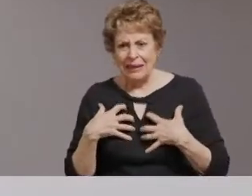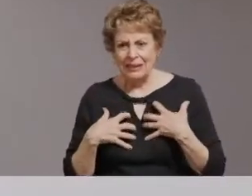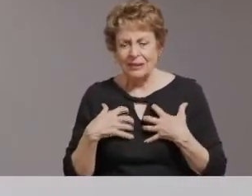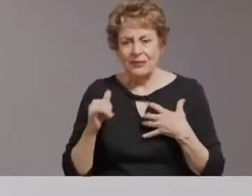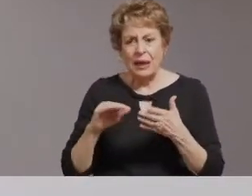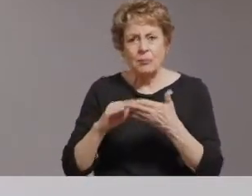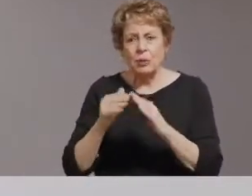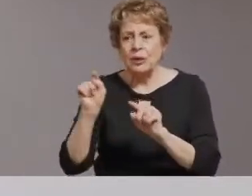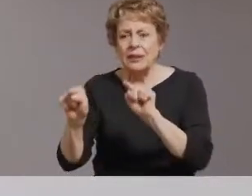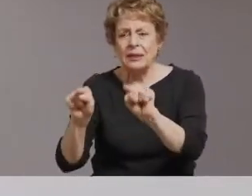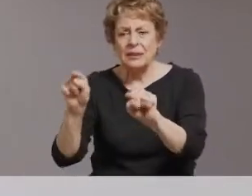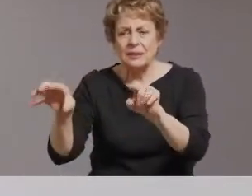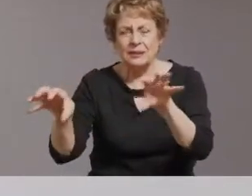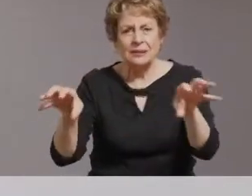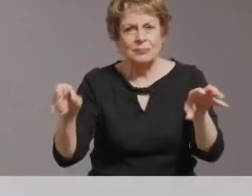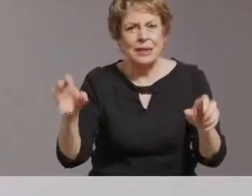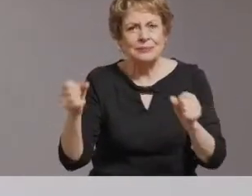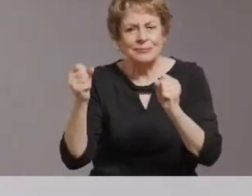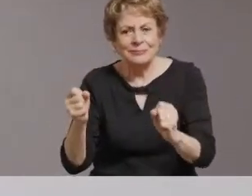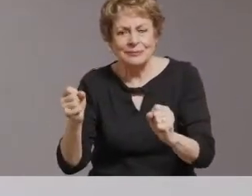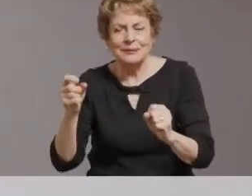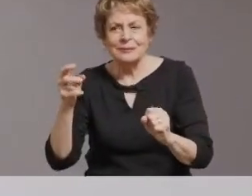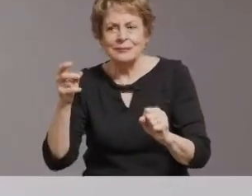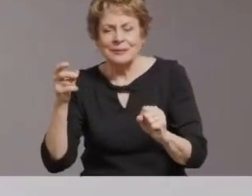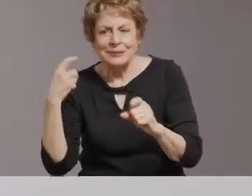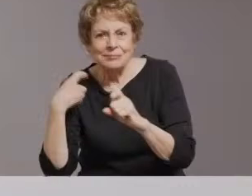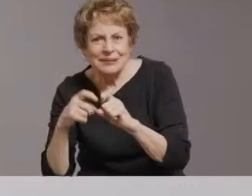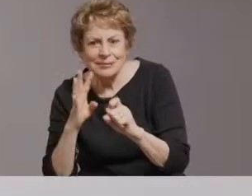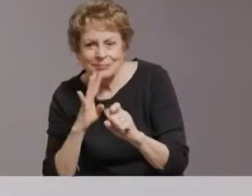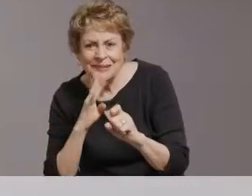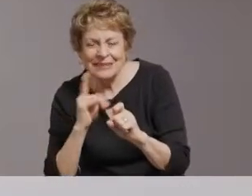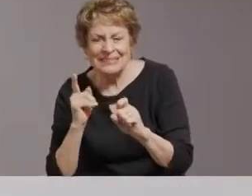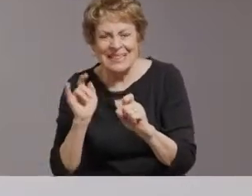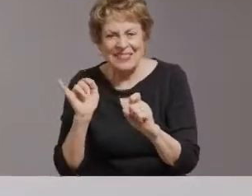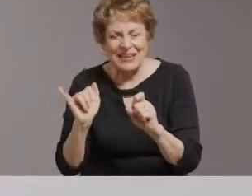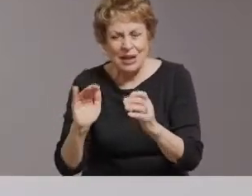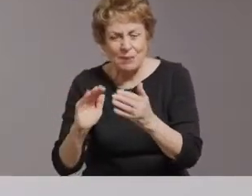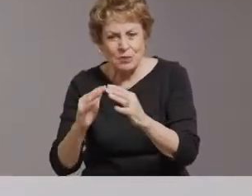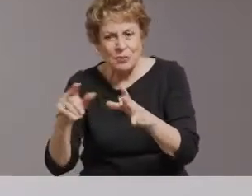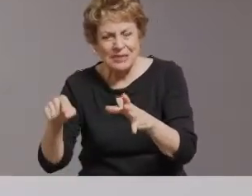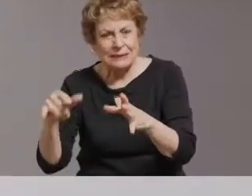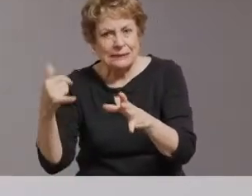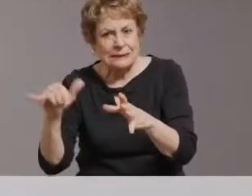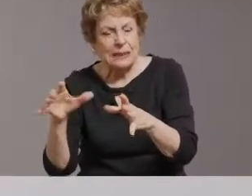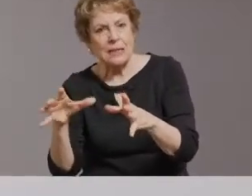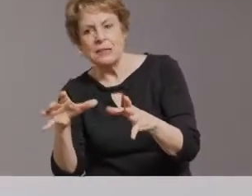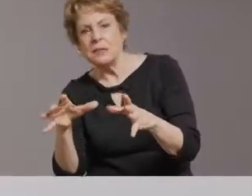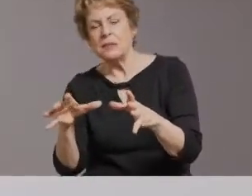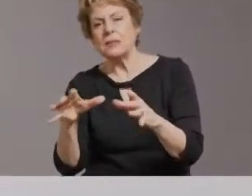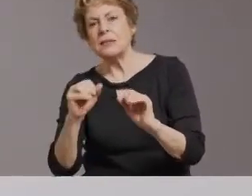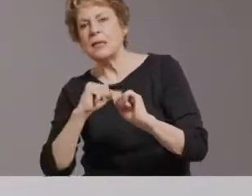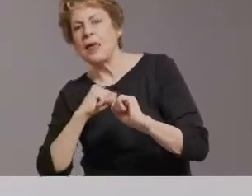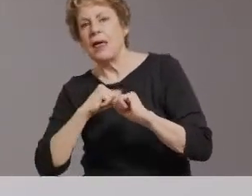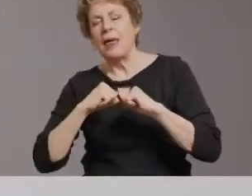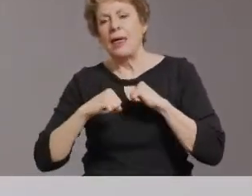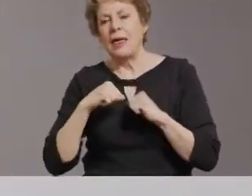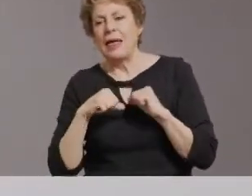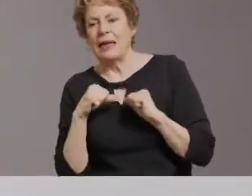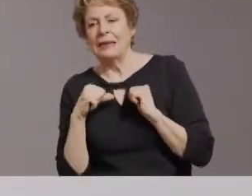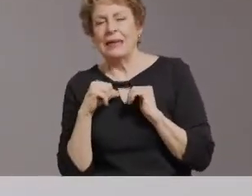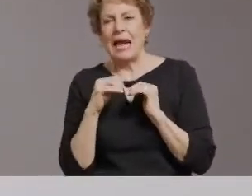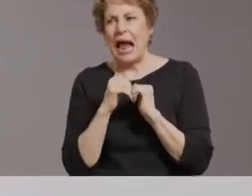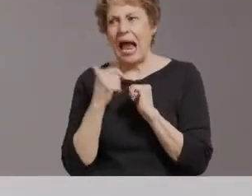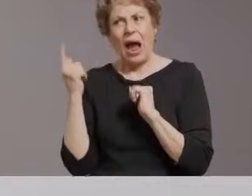else will you tackle that community who is very private, maybe hesitant to even get involved